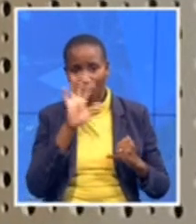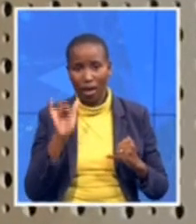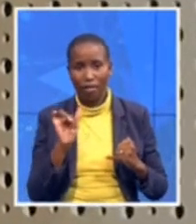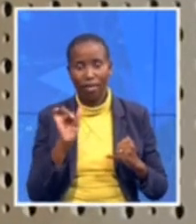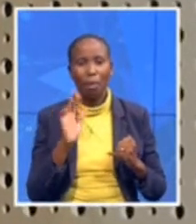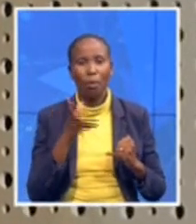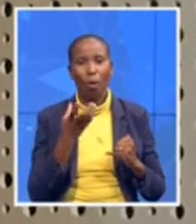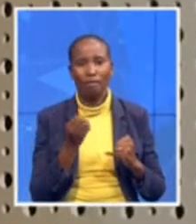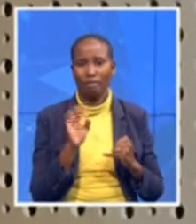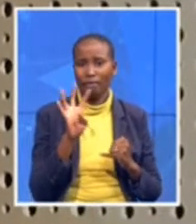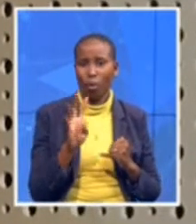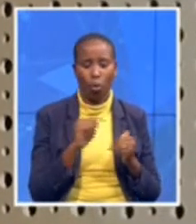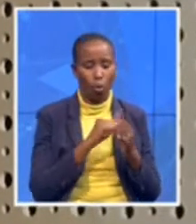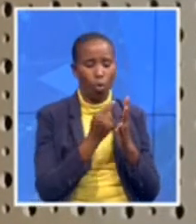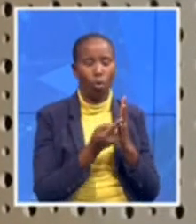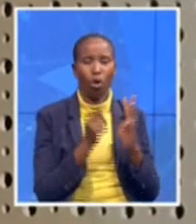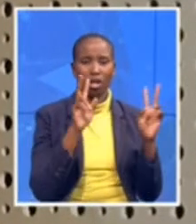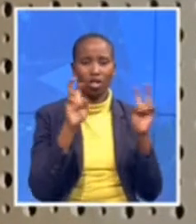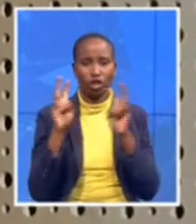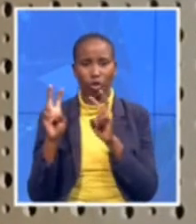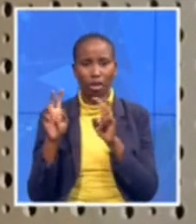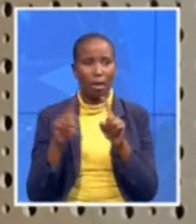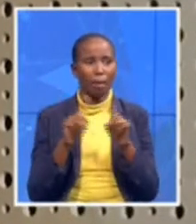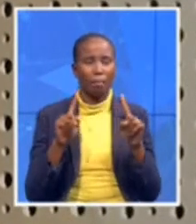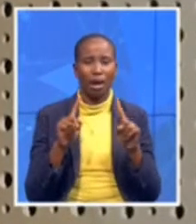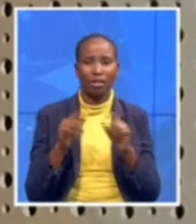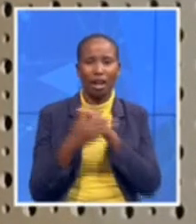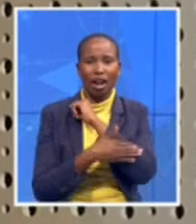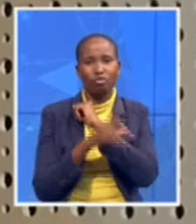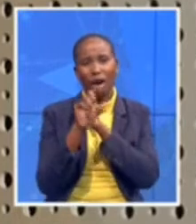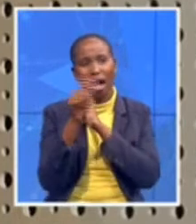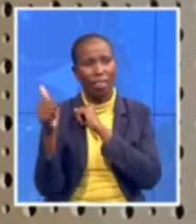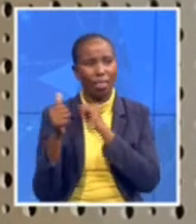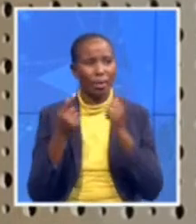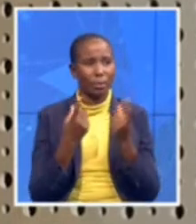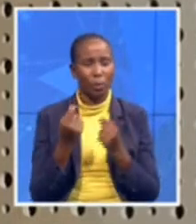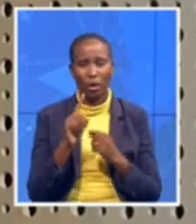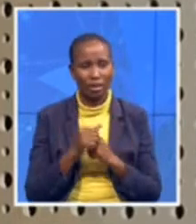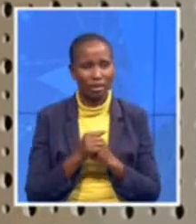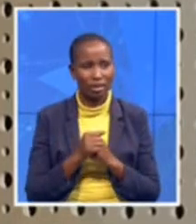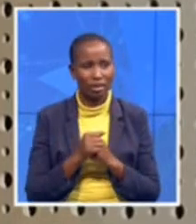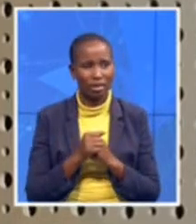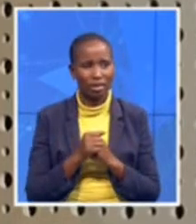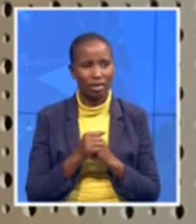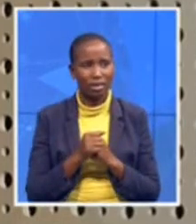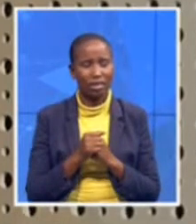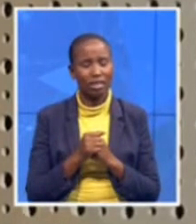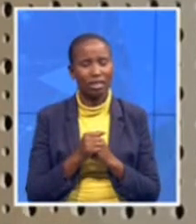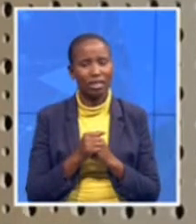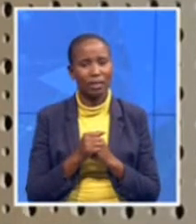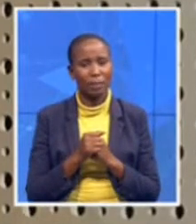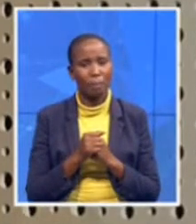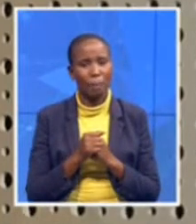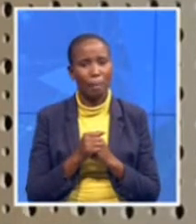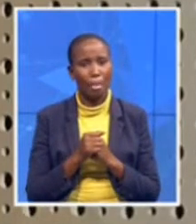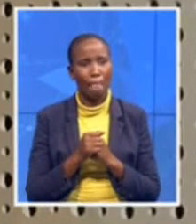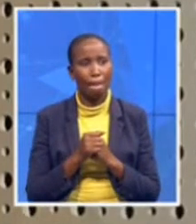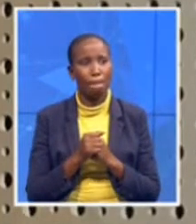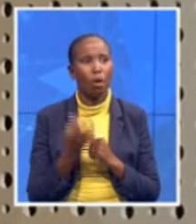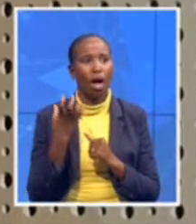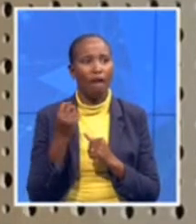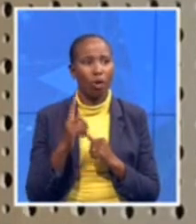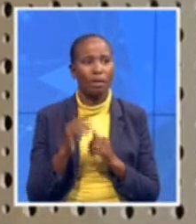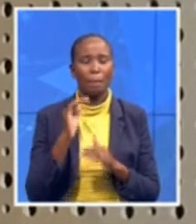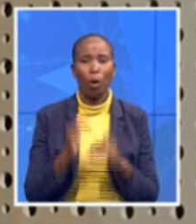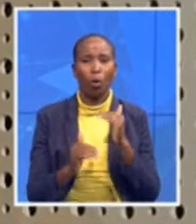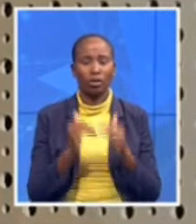other countries are dealing with. It's quite extensive. Even now, as we speak, there's a process underway in UK, for those of